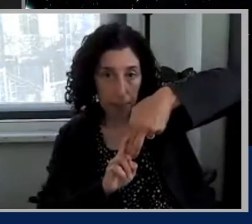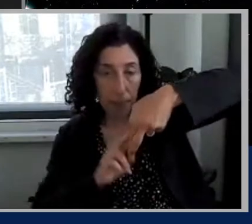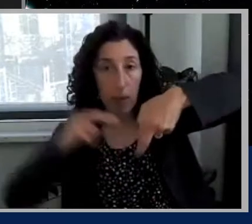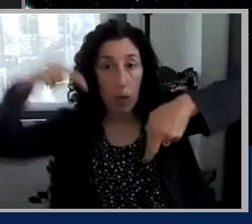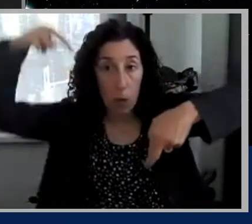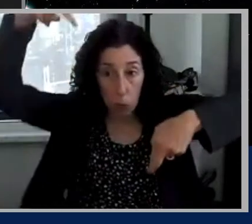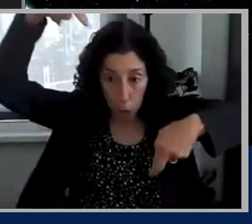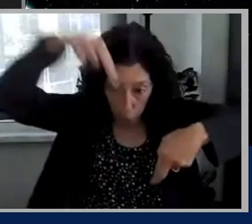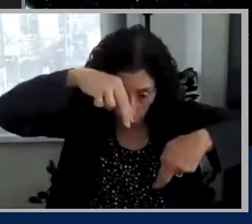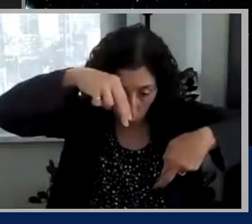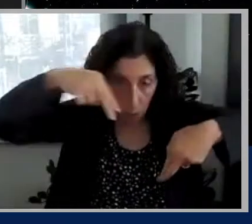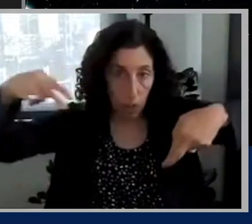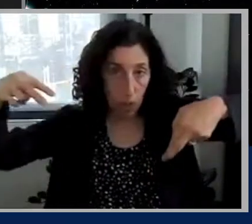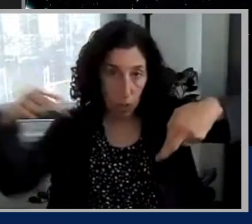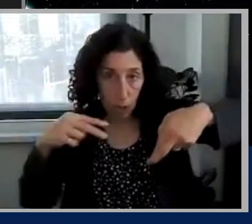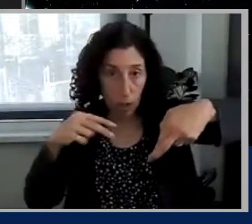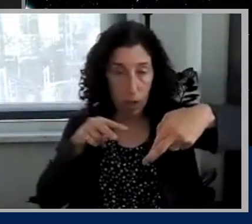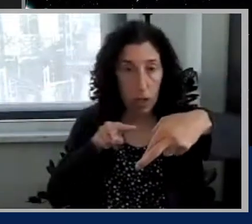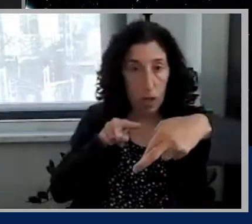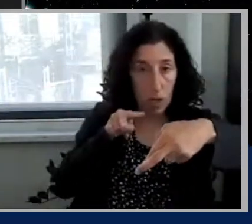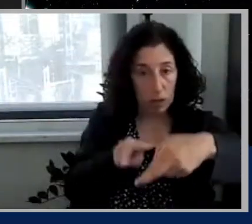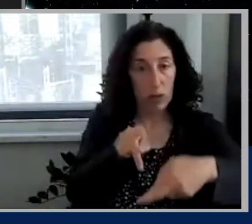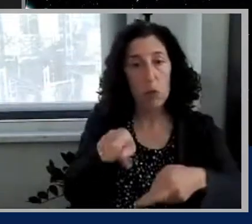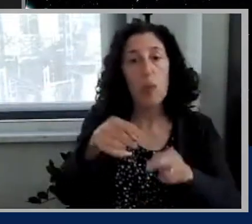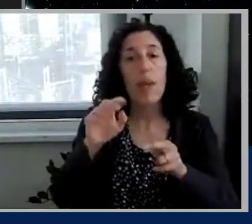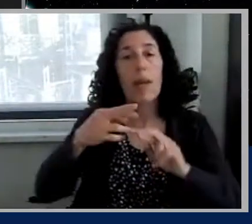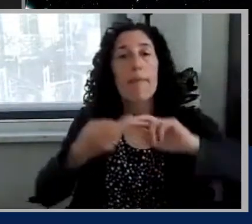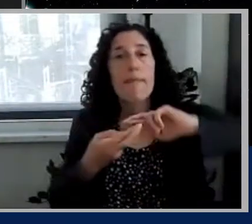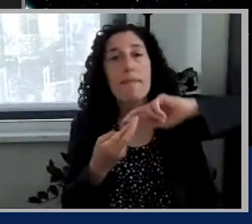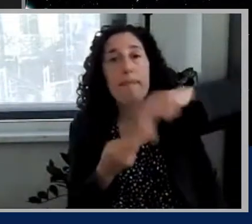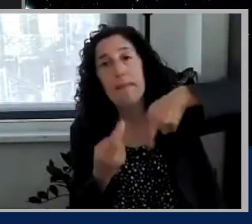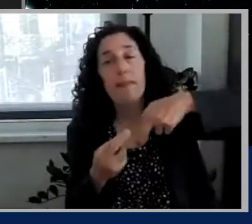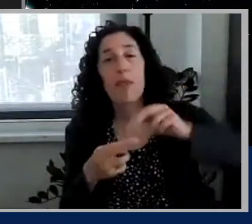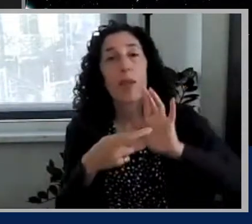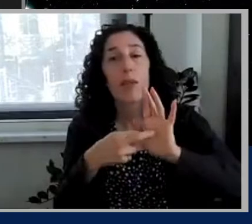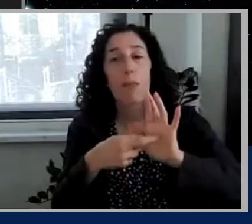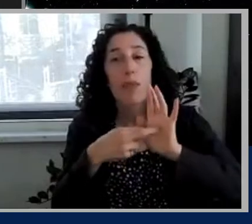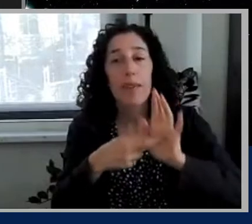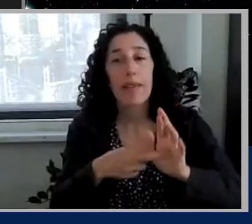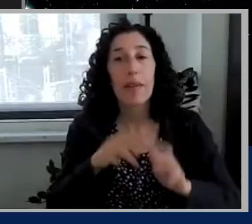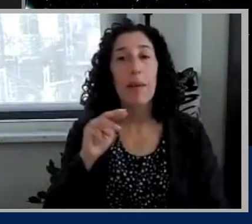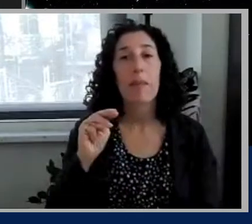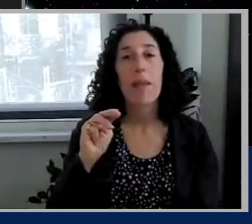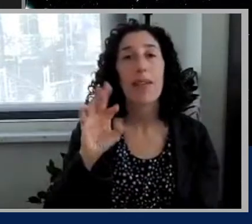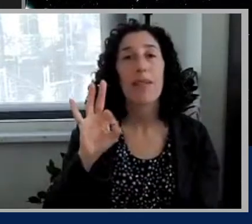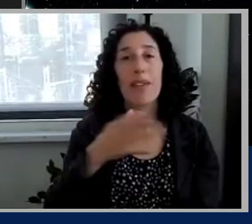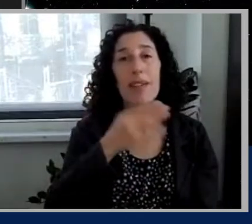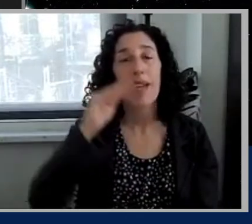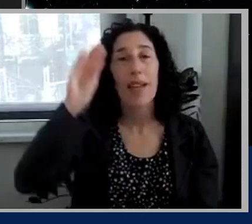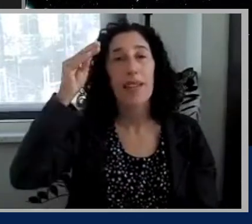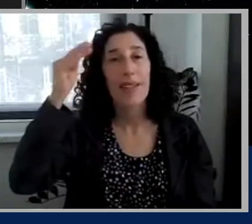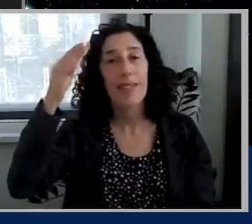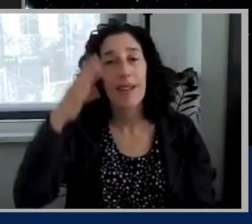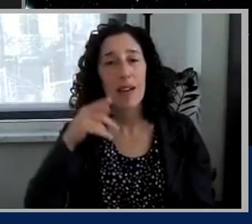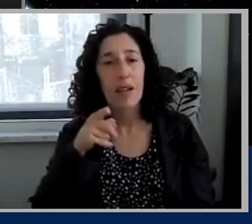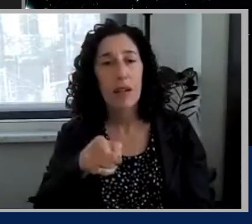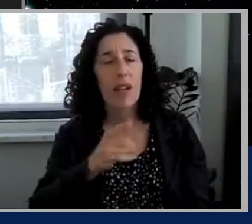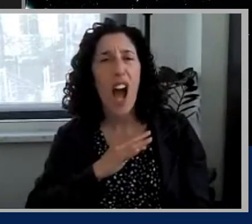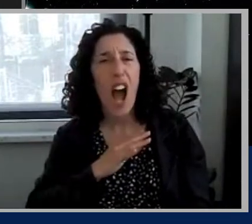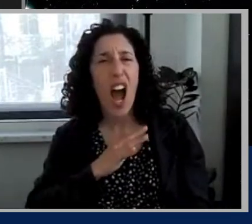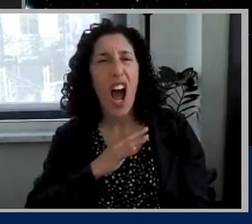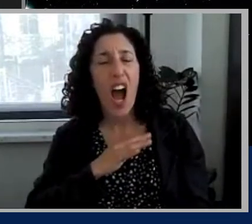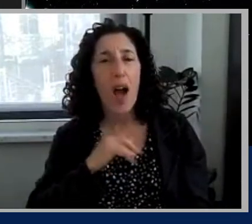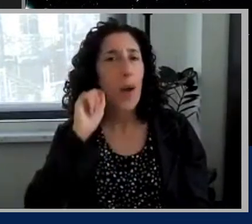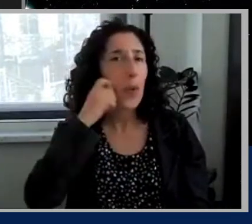shape. So that sort of thing. Okay, I'm also stealing that because that's really cool. And that's a great way to talk about